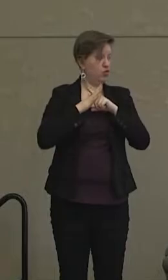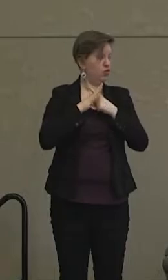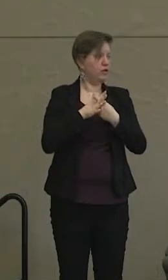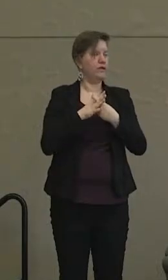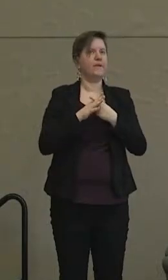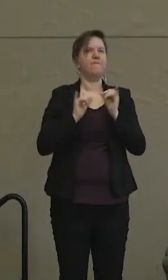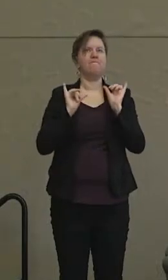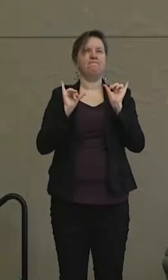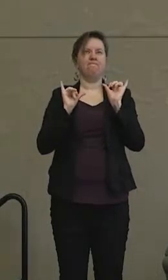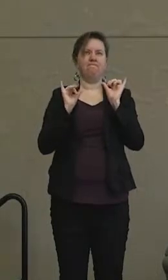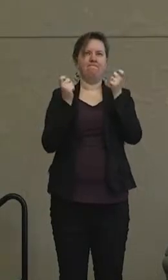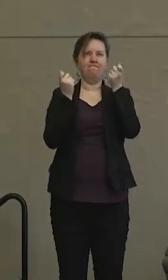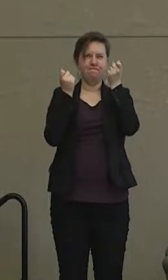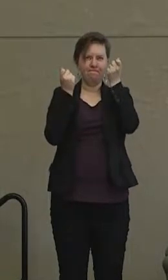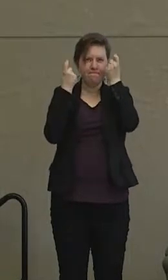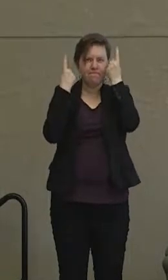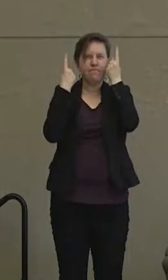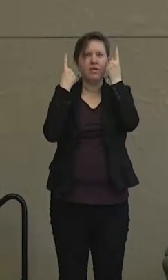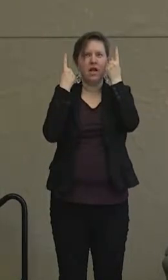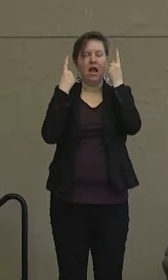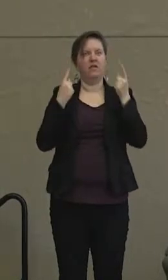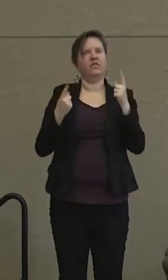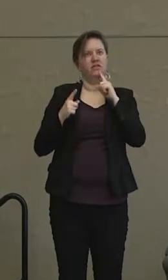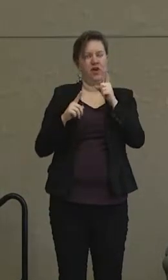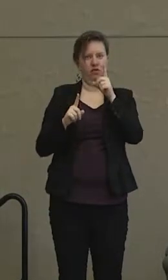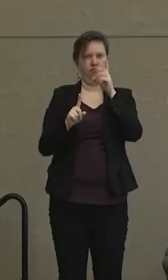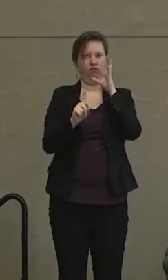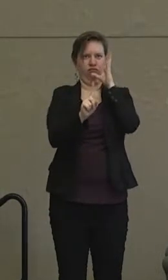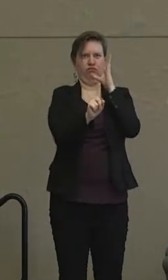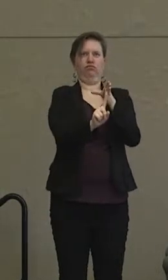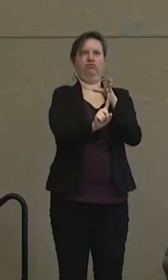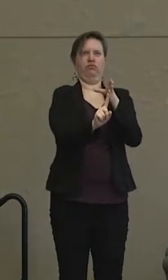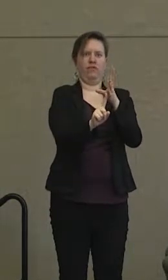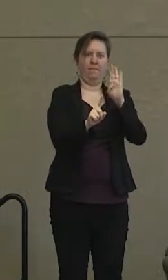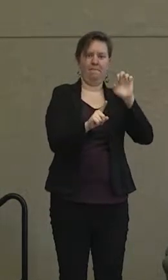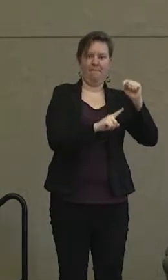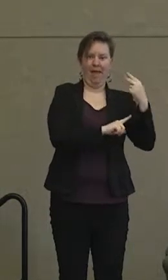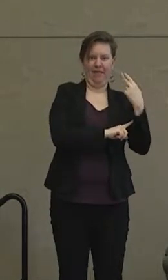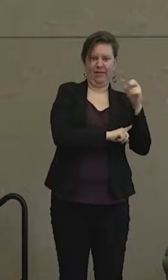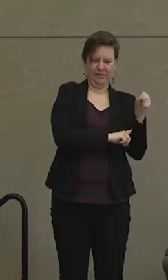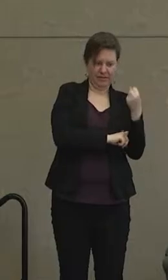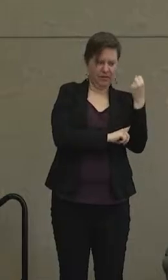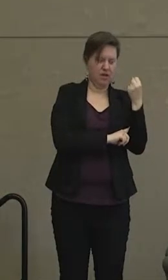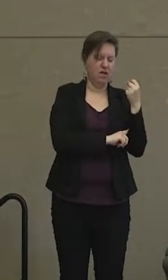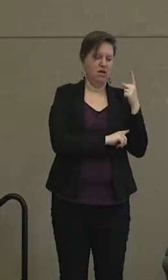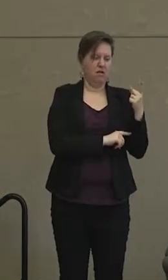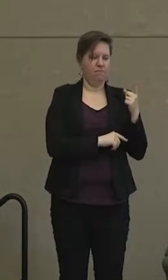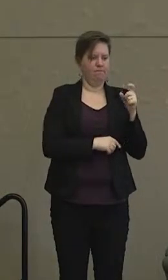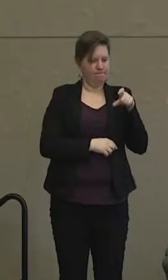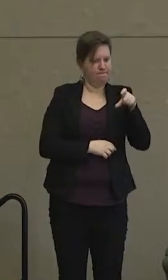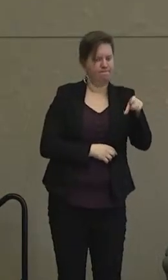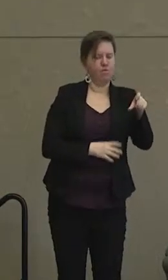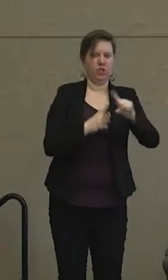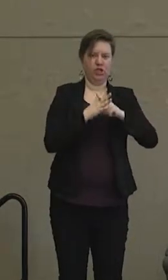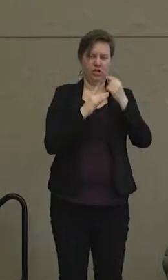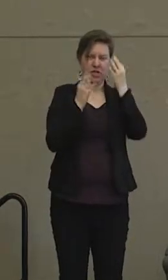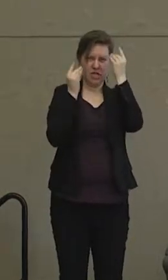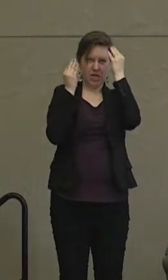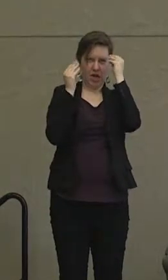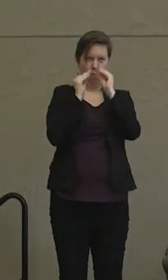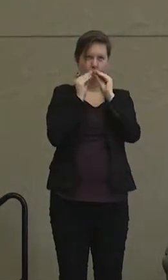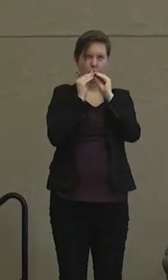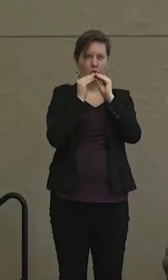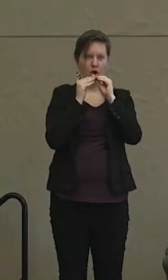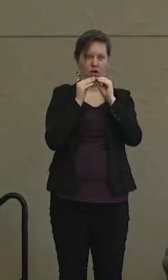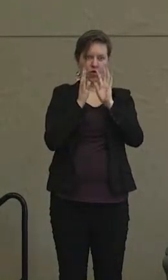wrap my head around, and this speaks very directly to Beth's kind of insistence that we start to think in more kind